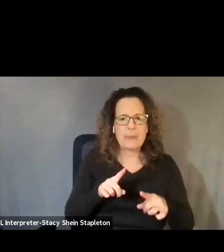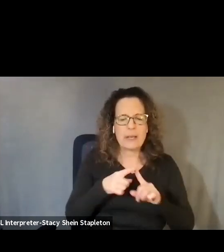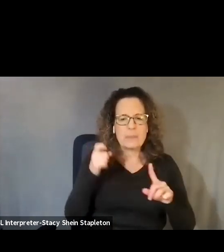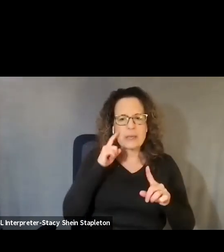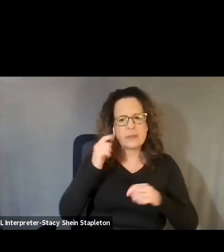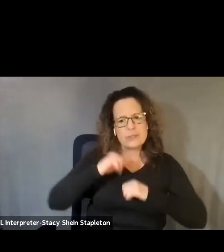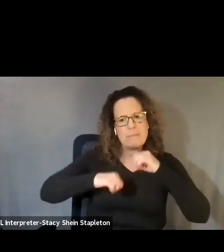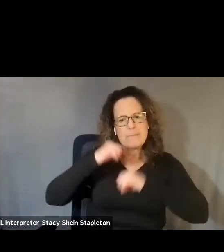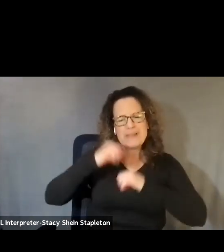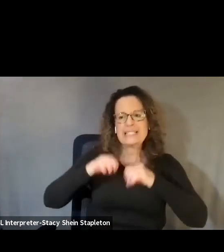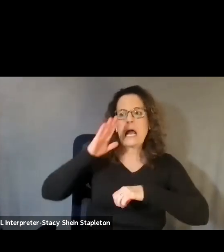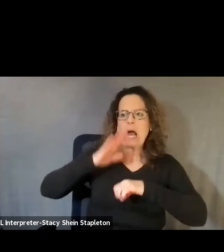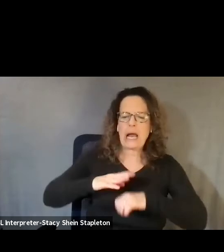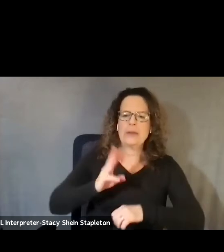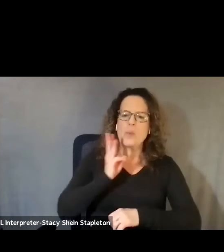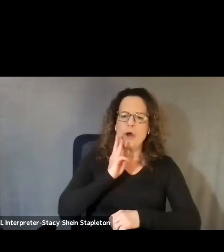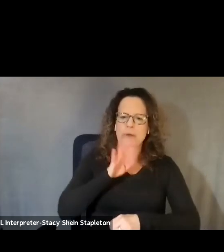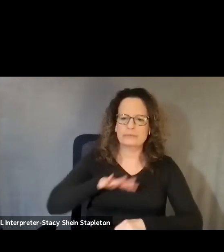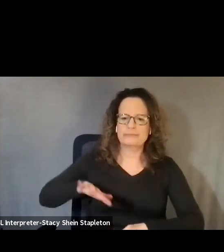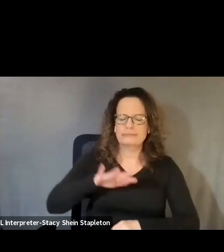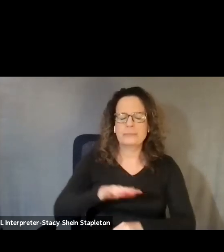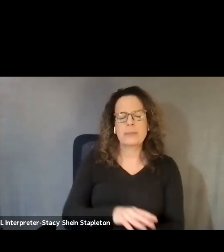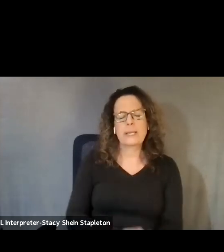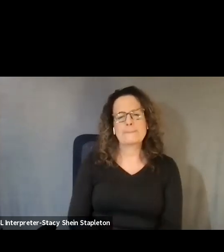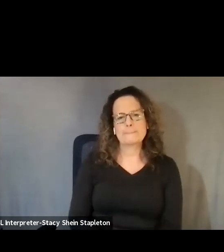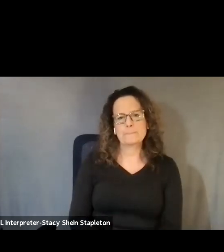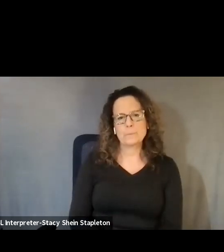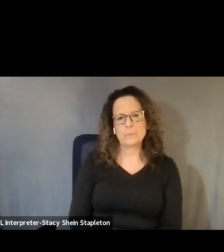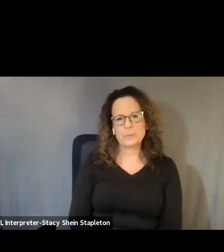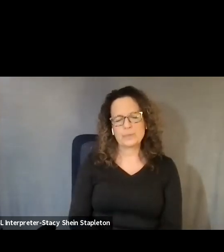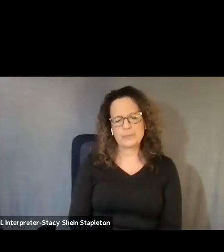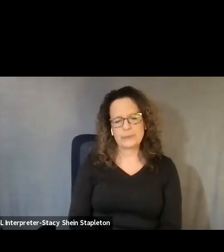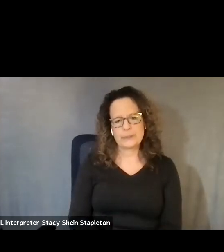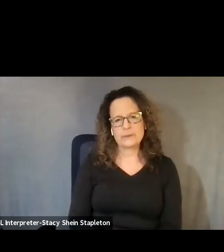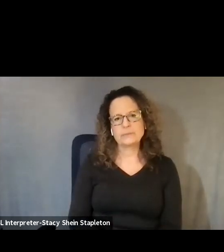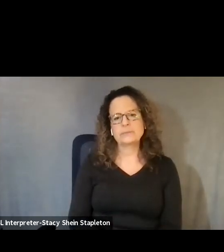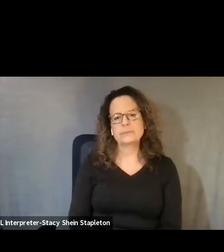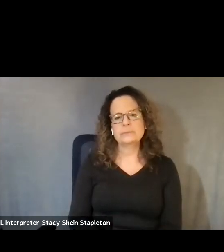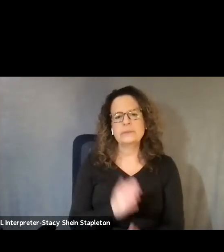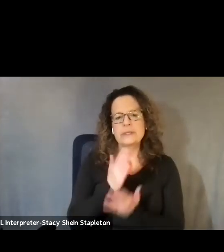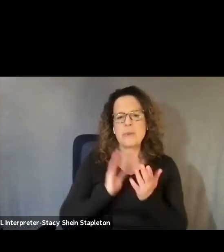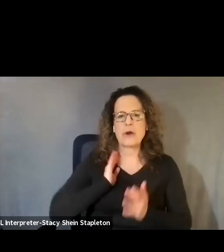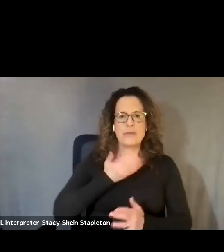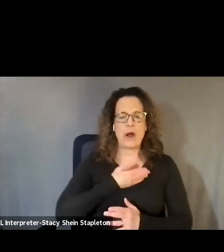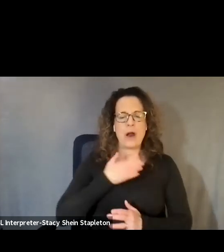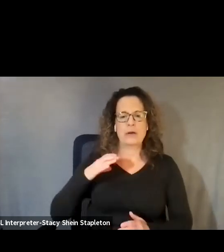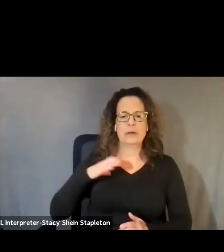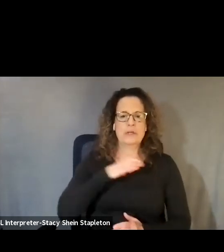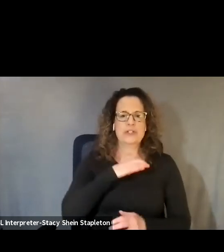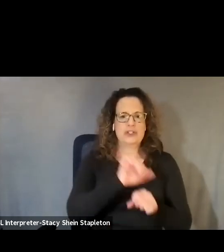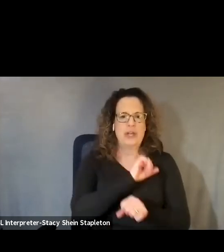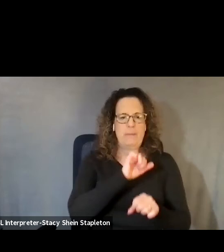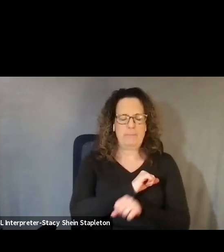help improve water quality in this region as a job of the Metropolitan Water Reclamation District. In